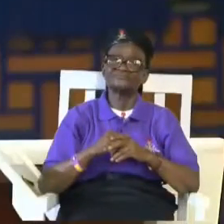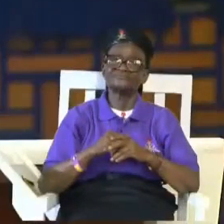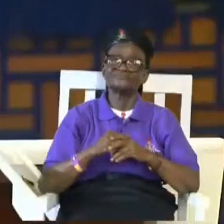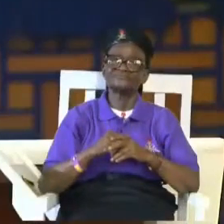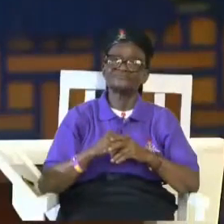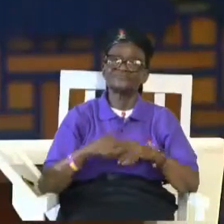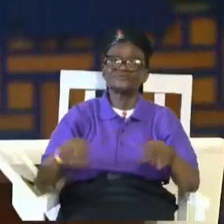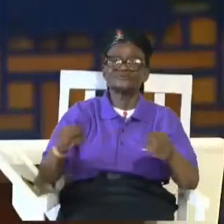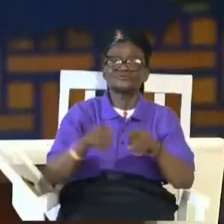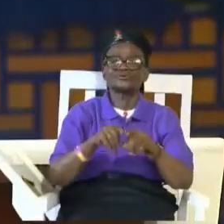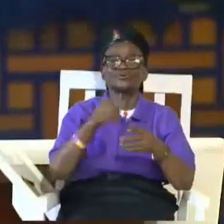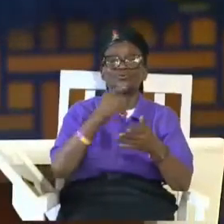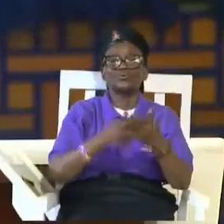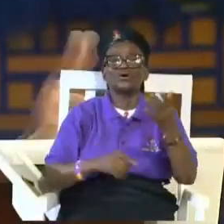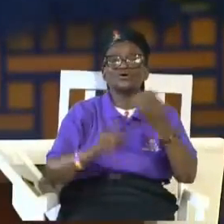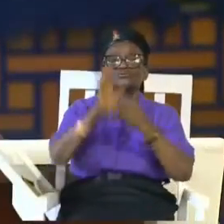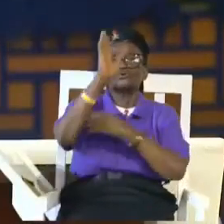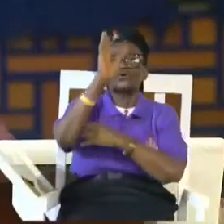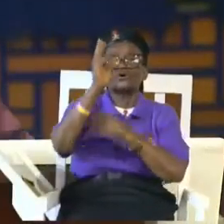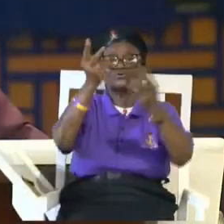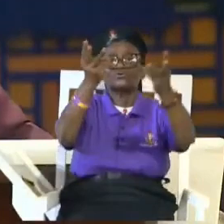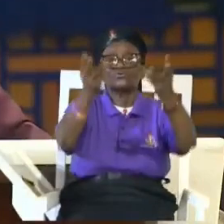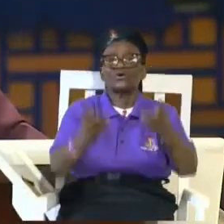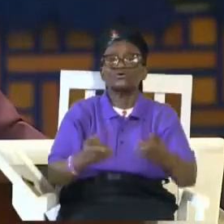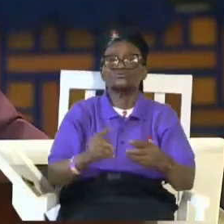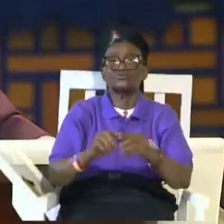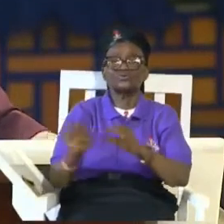So what God wants to do tonight